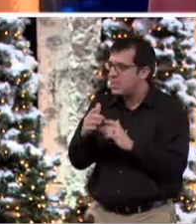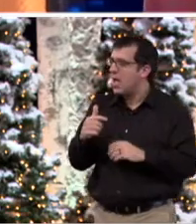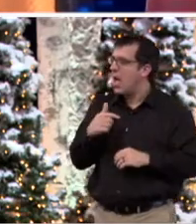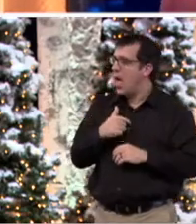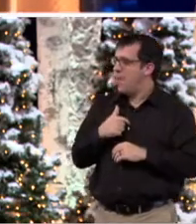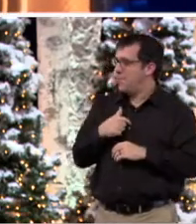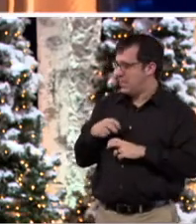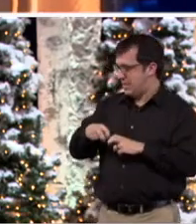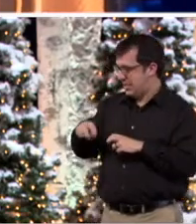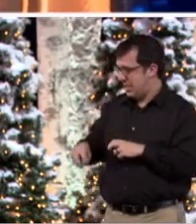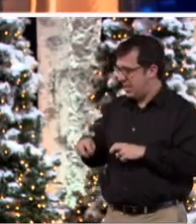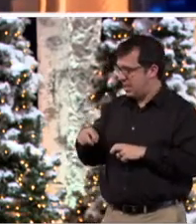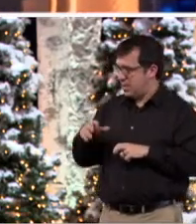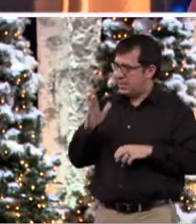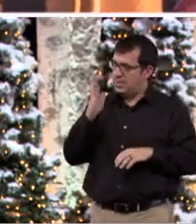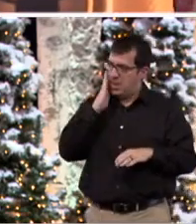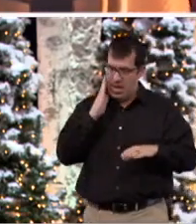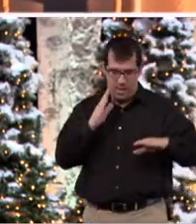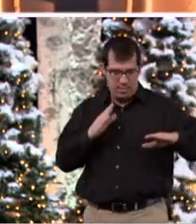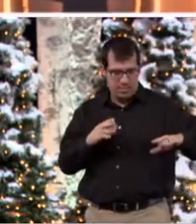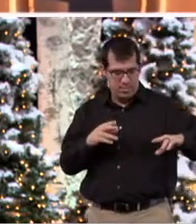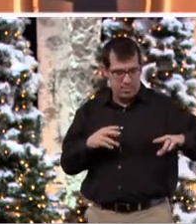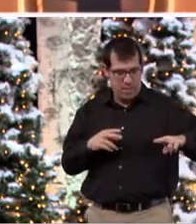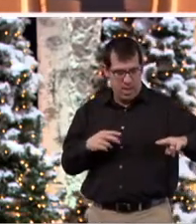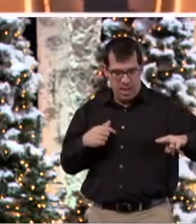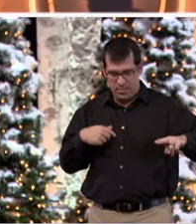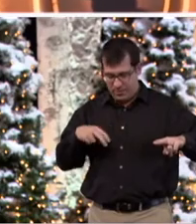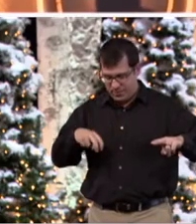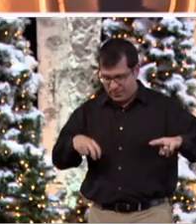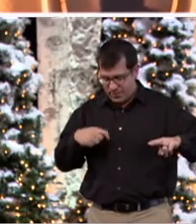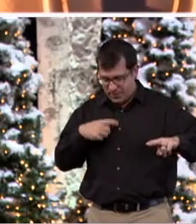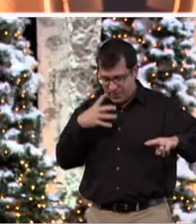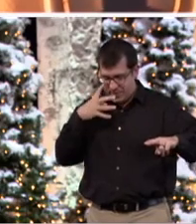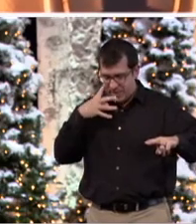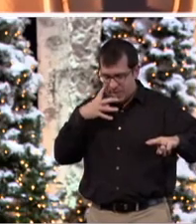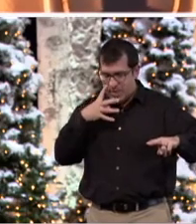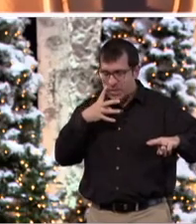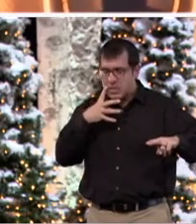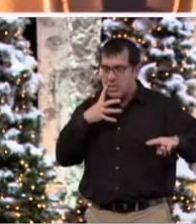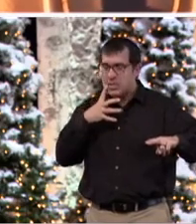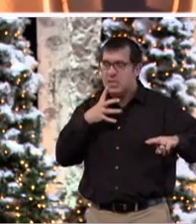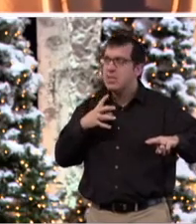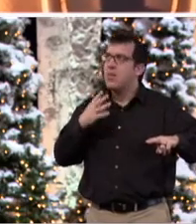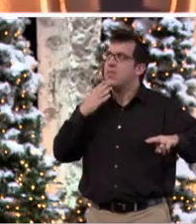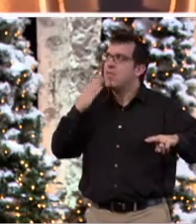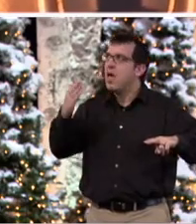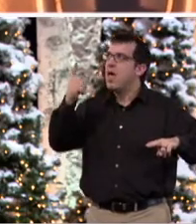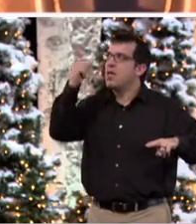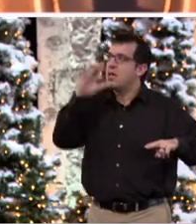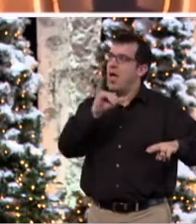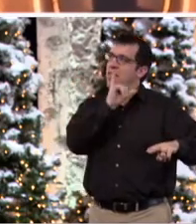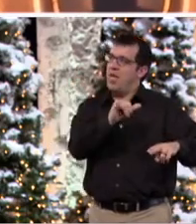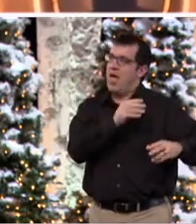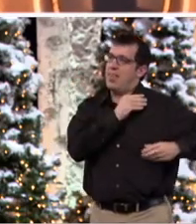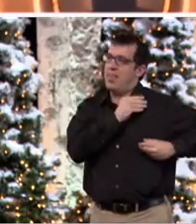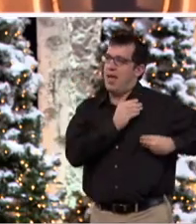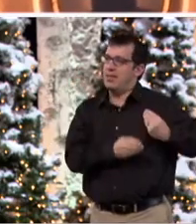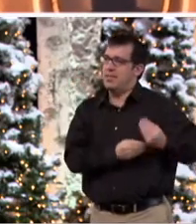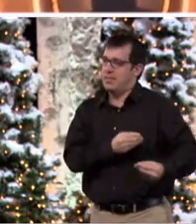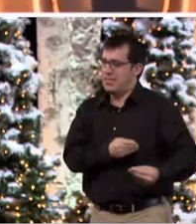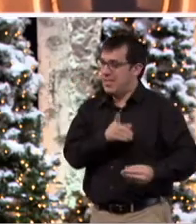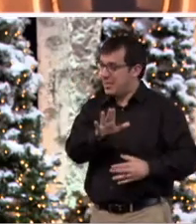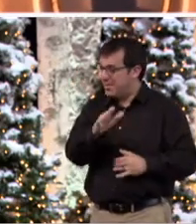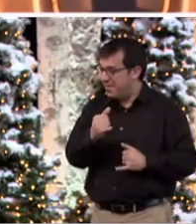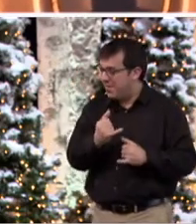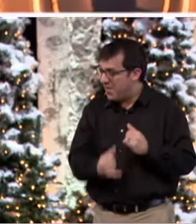by my father's bed. Tears are flowing down my face. And I'm thanking God for a legacy of a dad who in his final